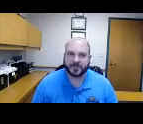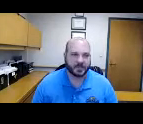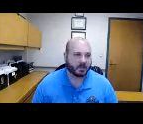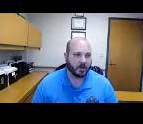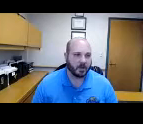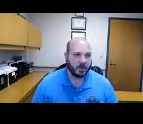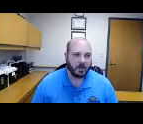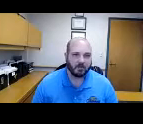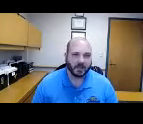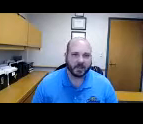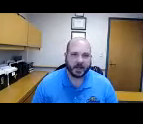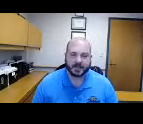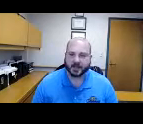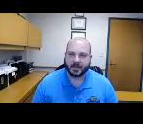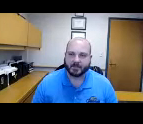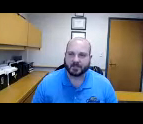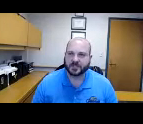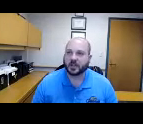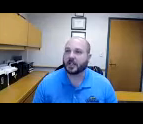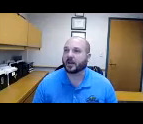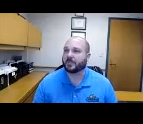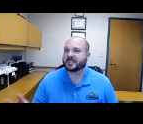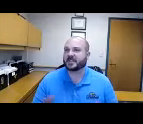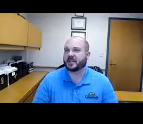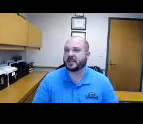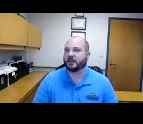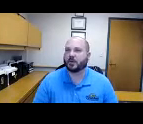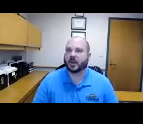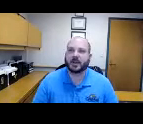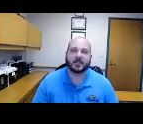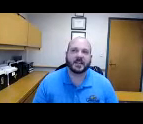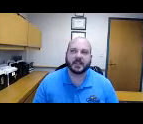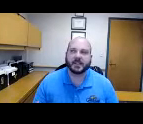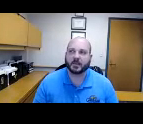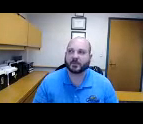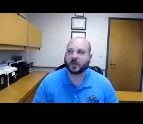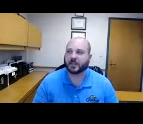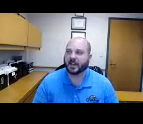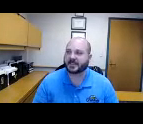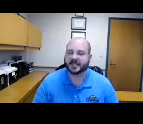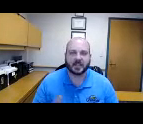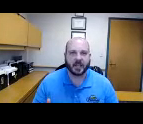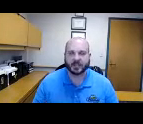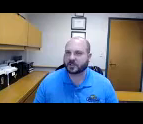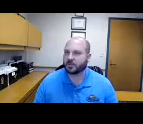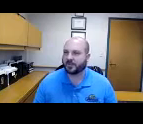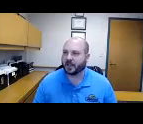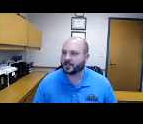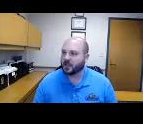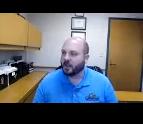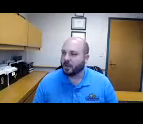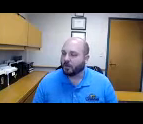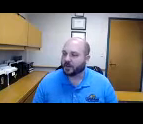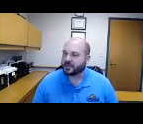communities. So with that, we'll start here. This is the Milwaukee County daily number of COVID cases. And again, just to